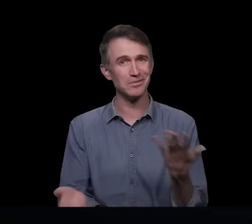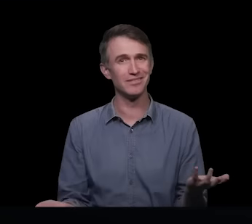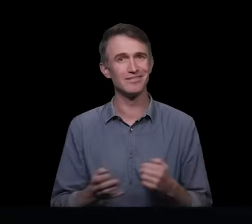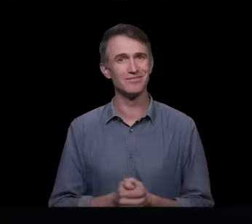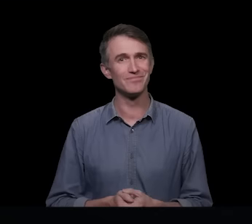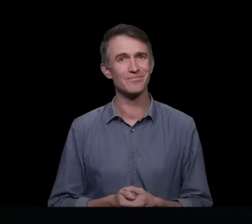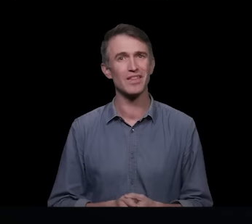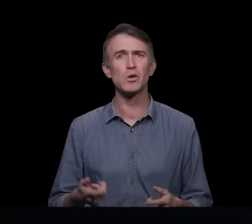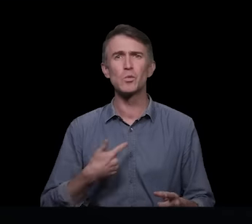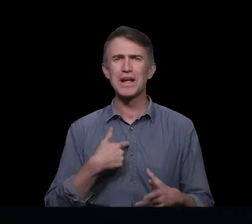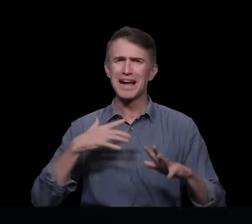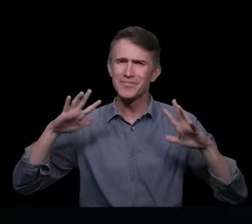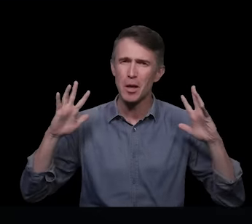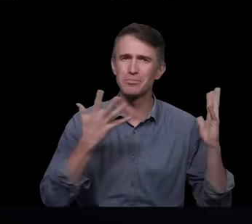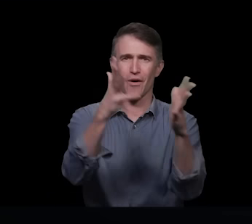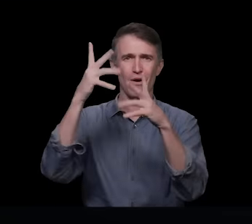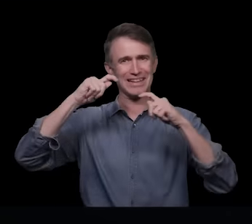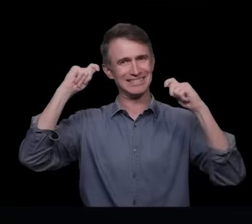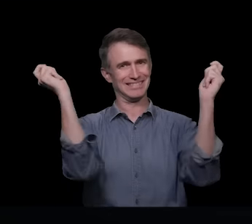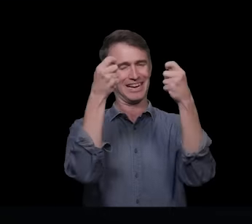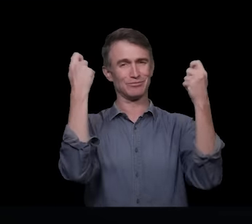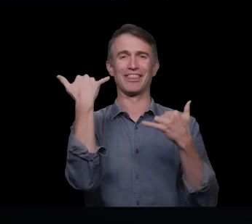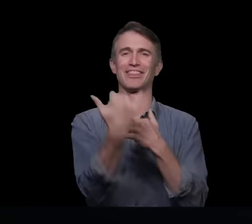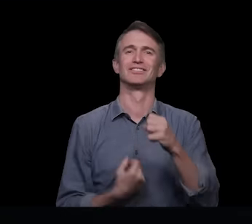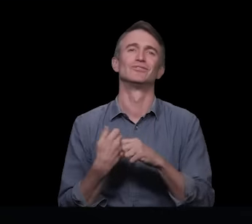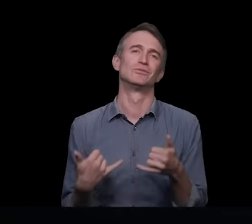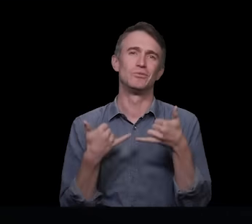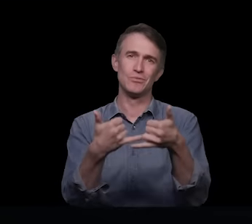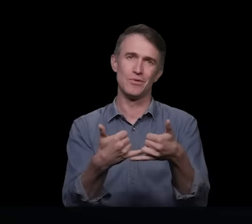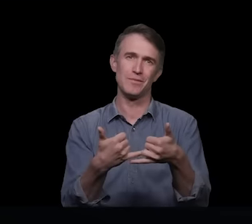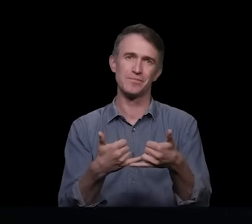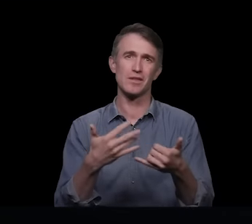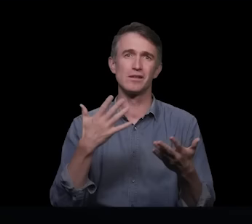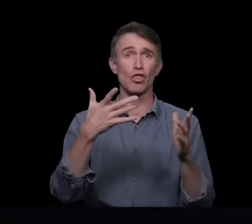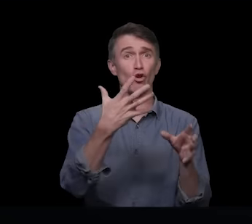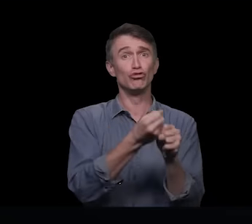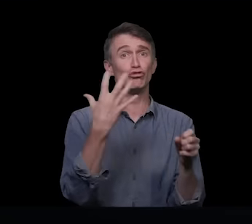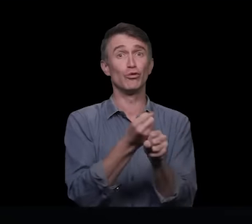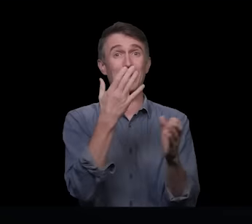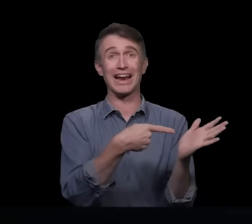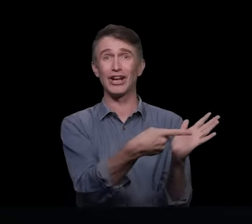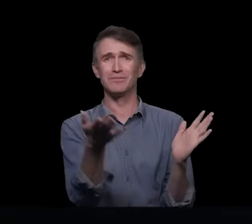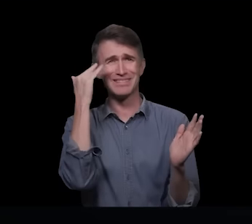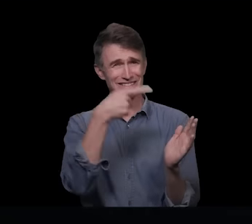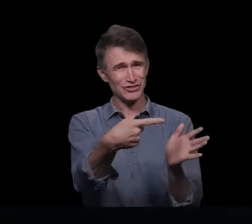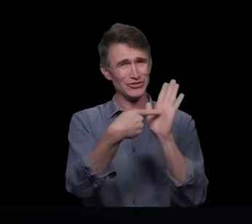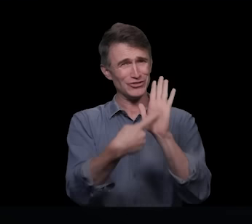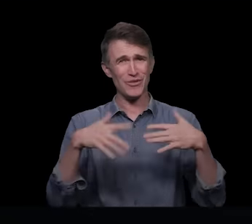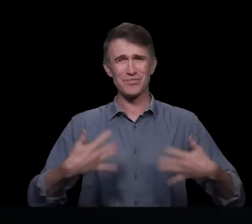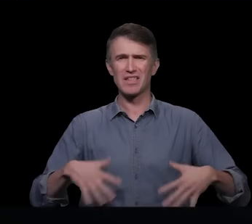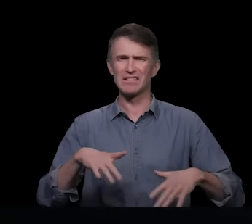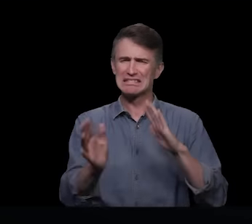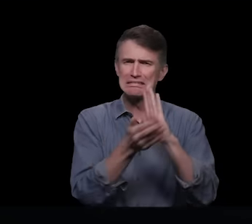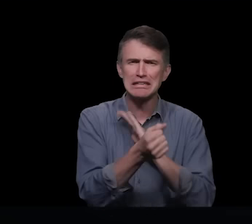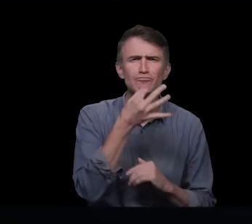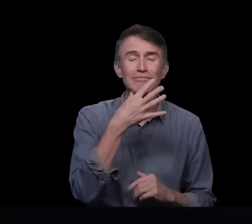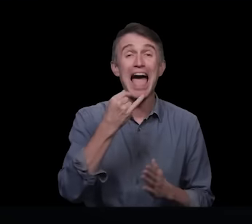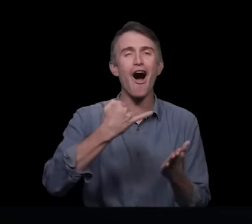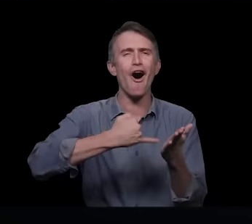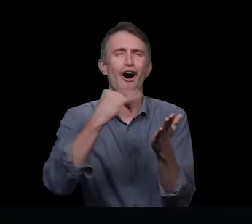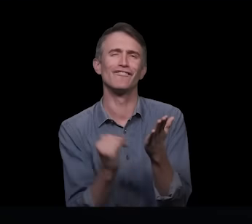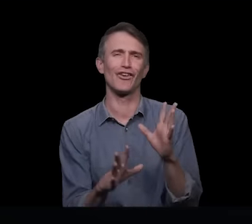accessible. We applaud and celebrate this year's award recipients because they're showing us just how skillfully